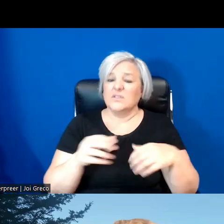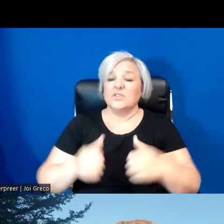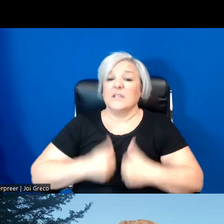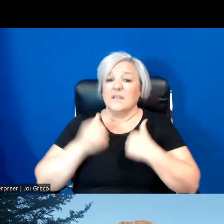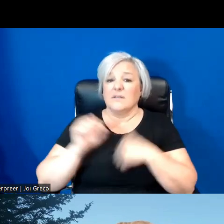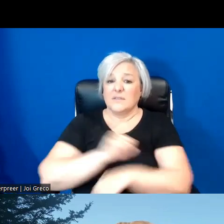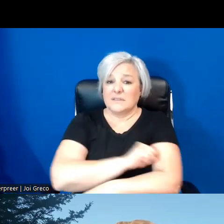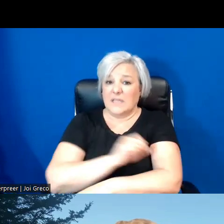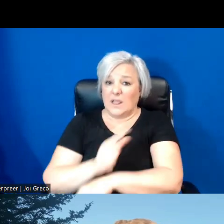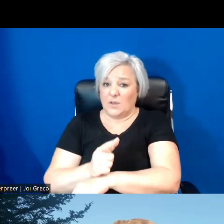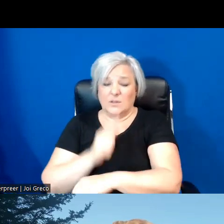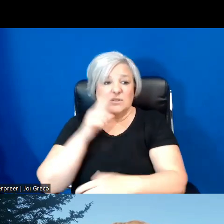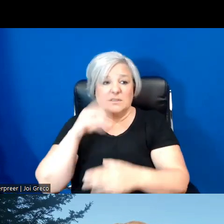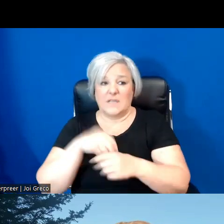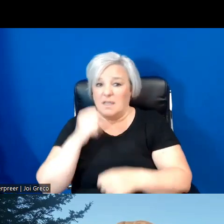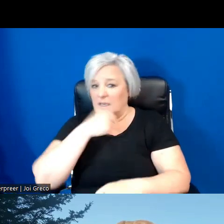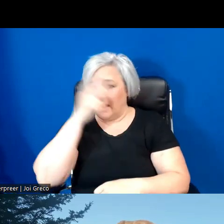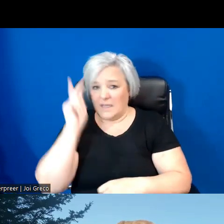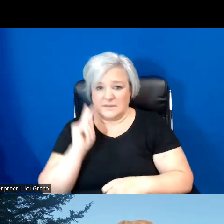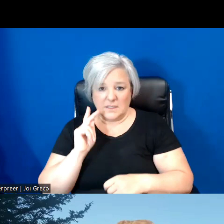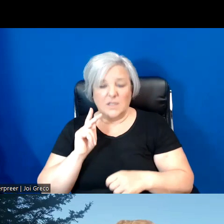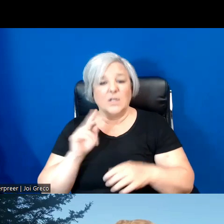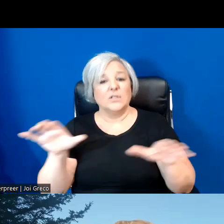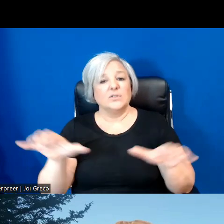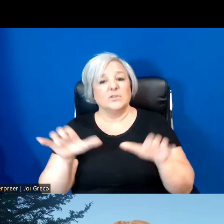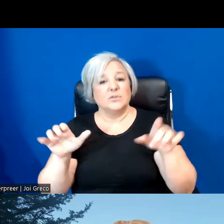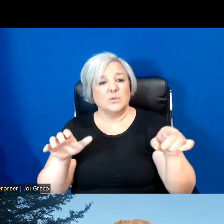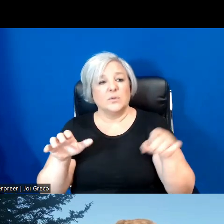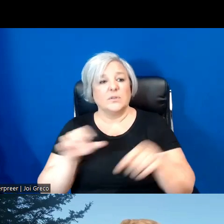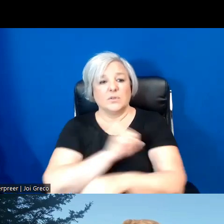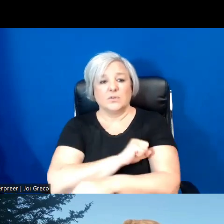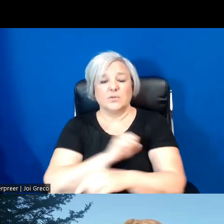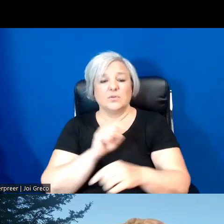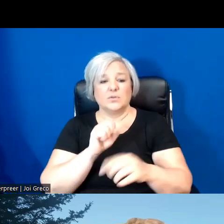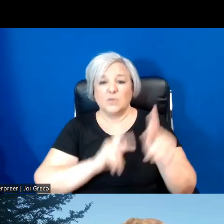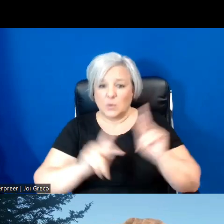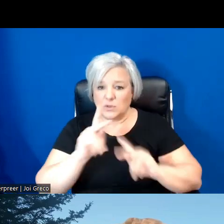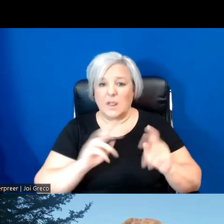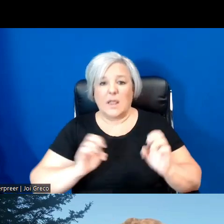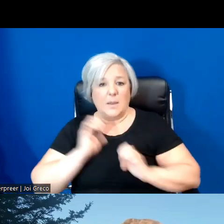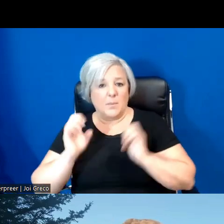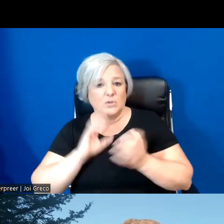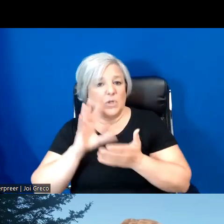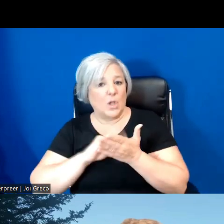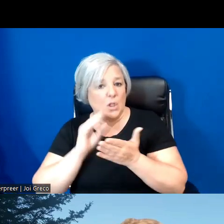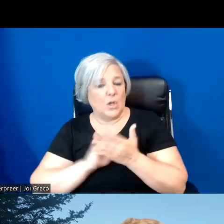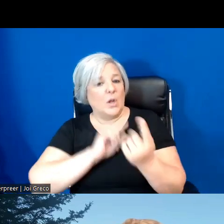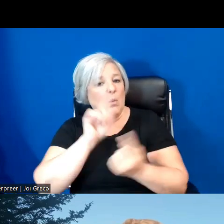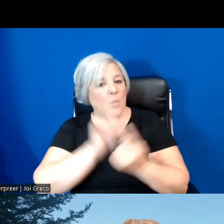Louis. She's not in rural Alaska. She's doing social emotional learning classes. She's doing one-on-one and